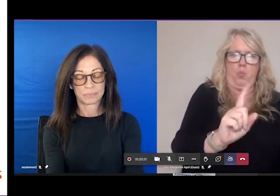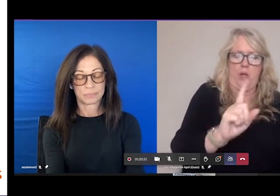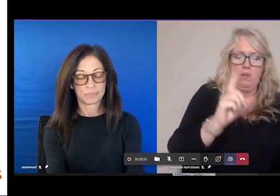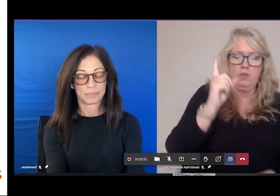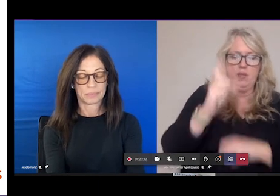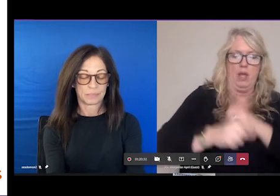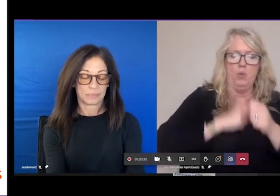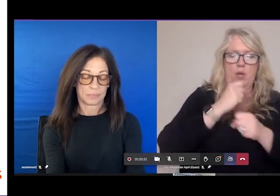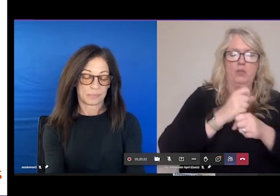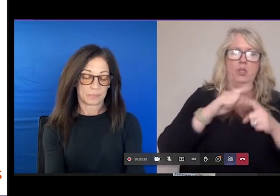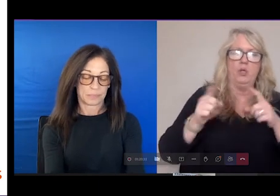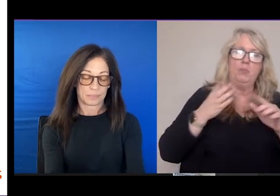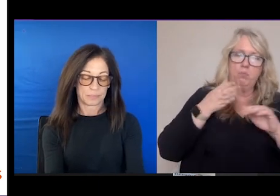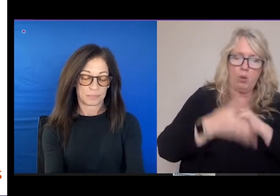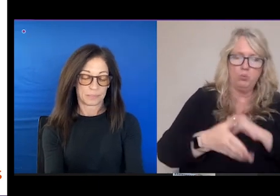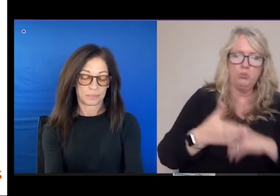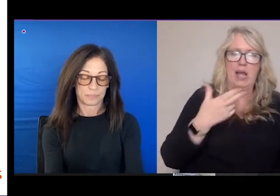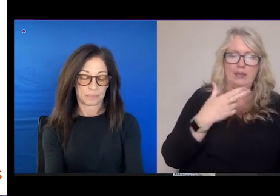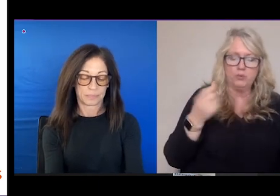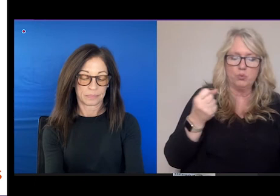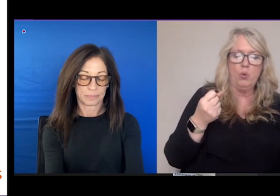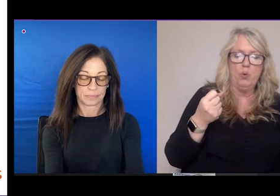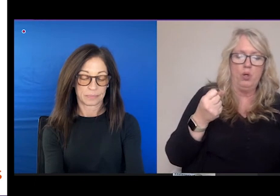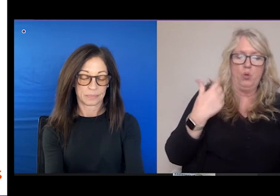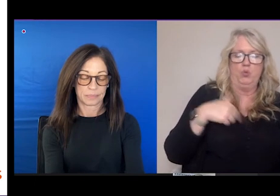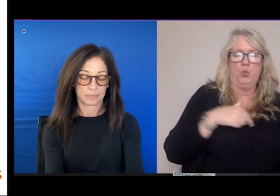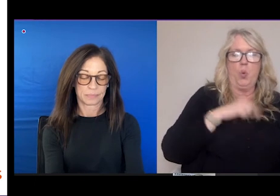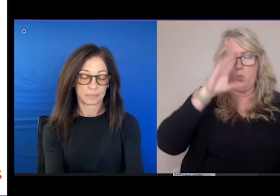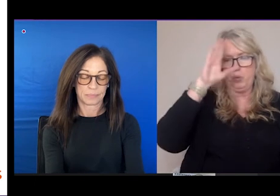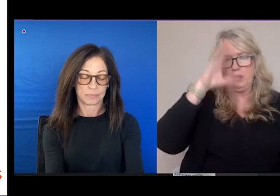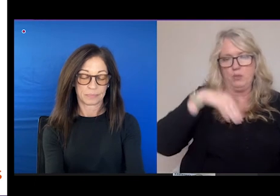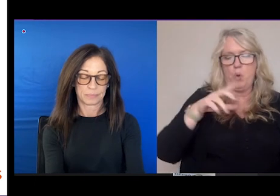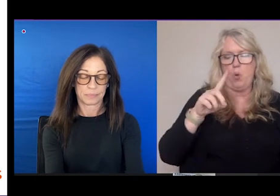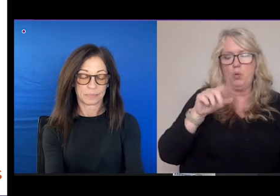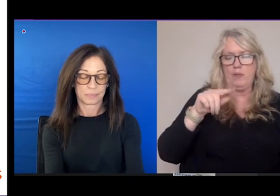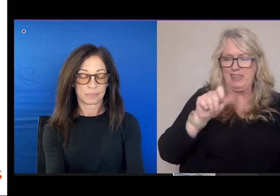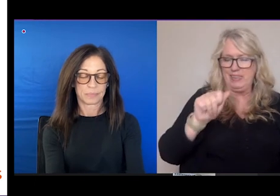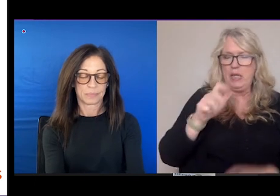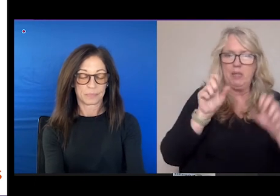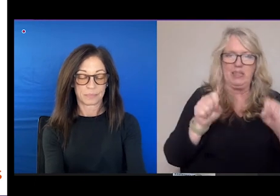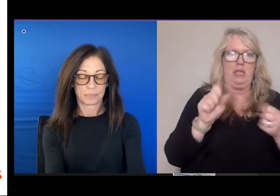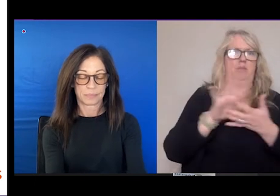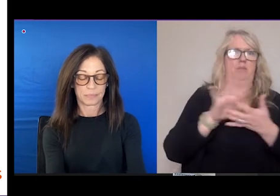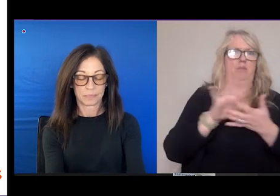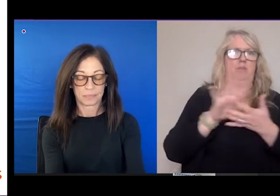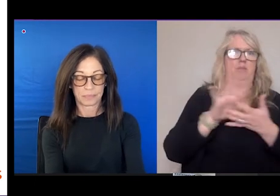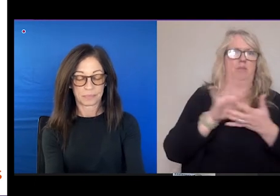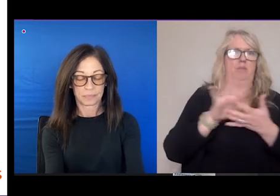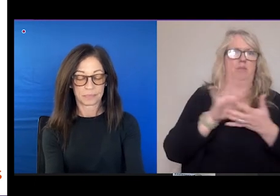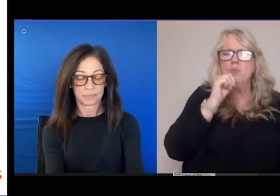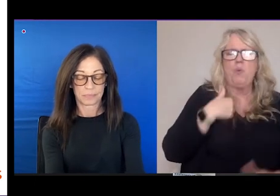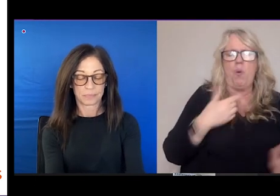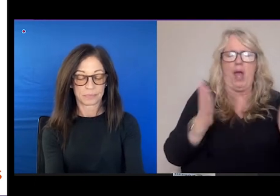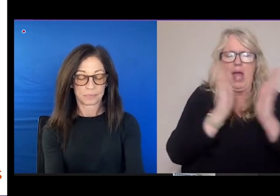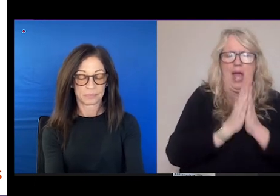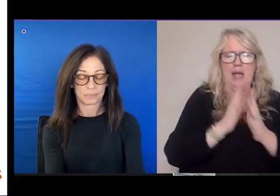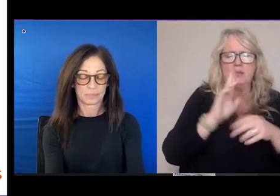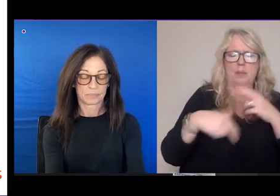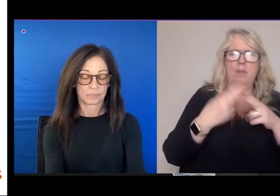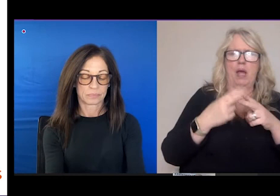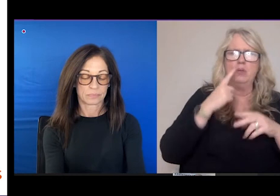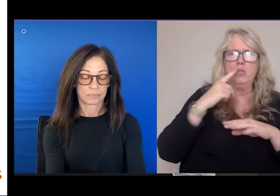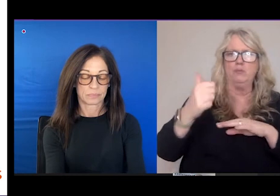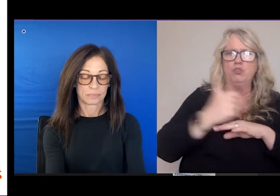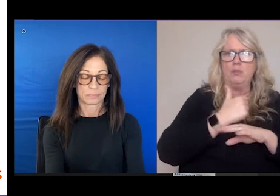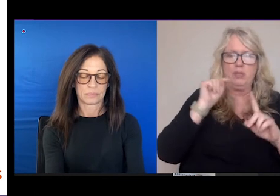are, where the students are 1 year post high school. And we know that data is dismal, but we don't really ask